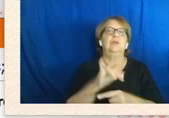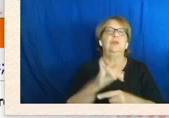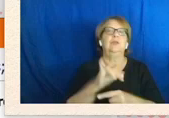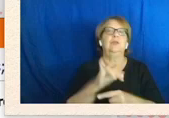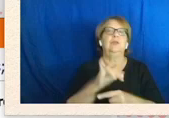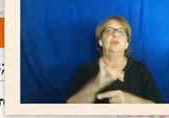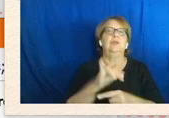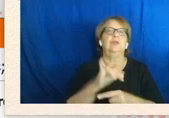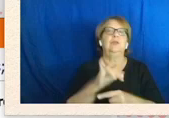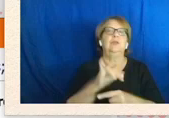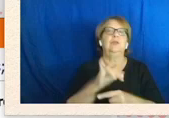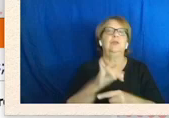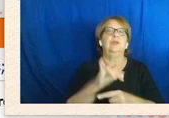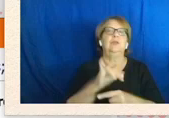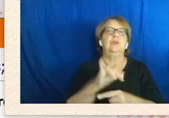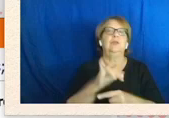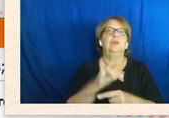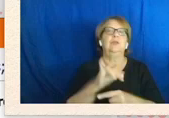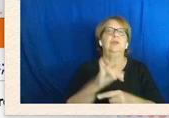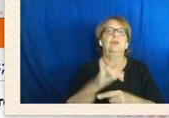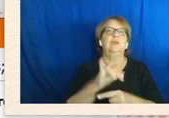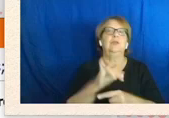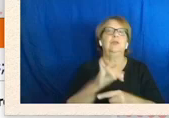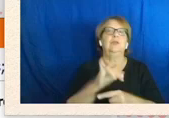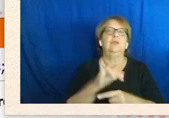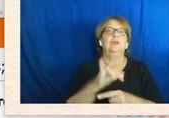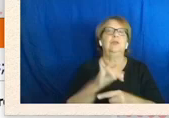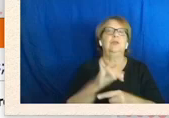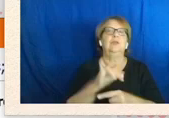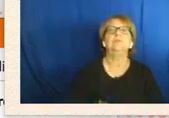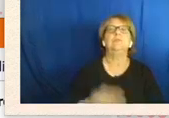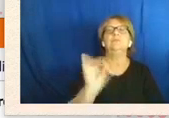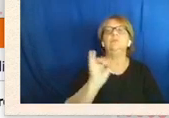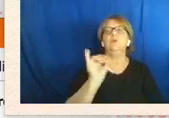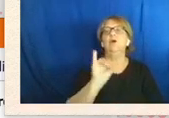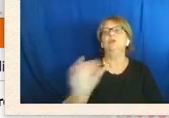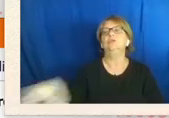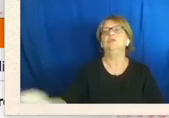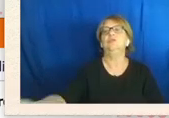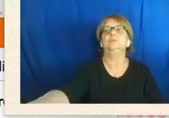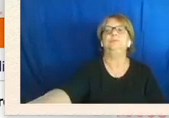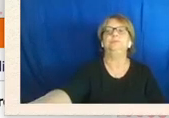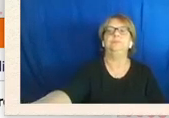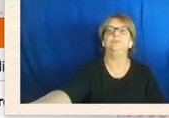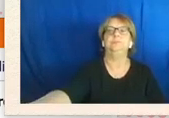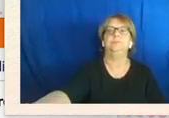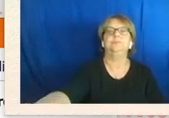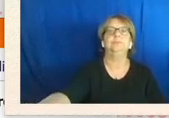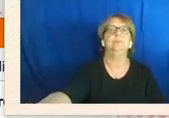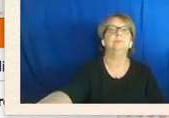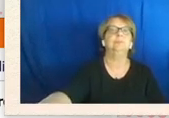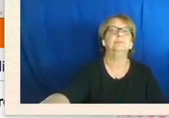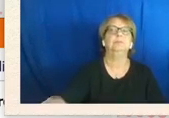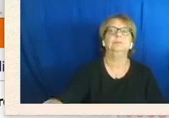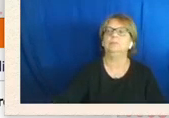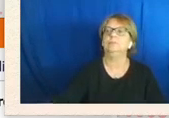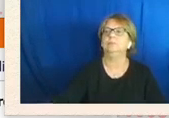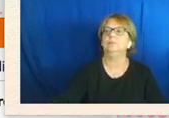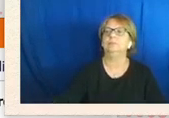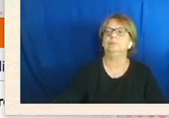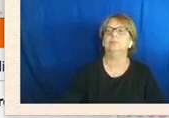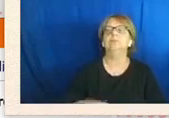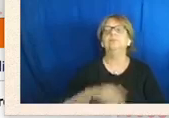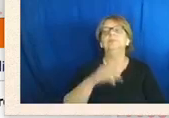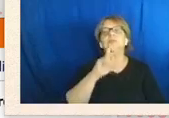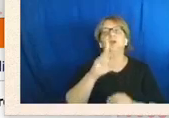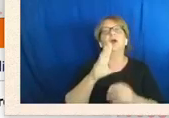Okay. It also has penalties that if it's not of a healthcare provider, facility shall be subject to a professional discipline or